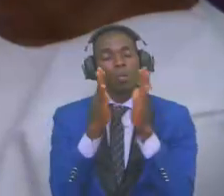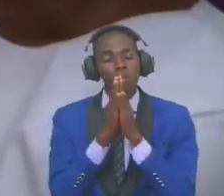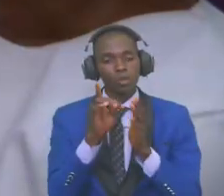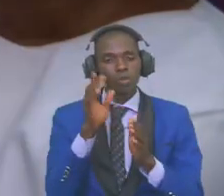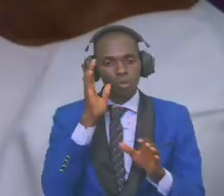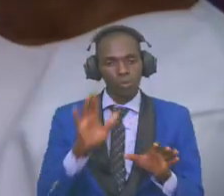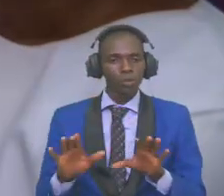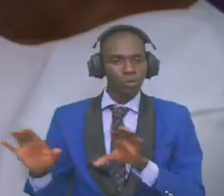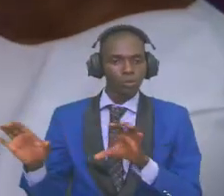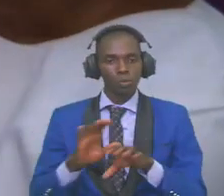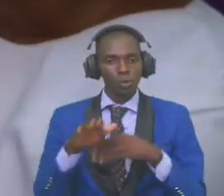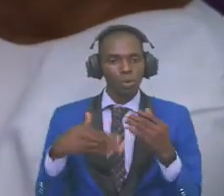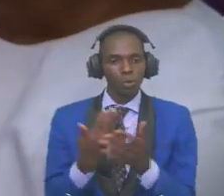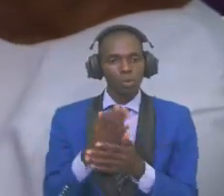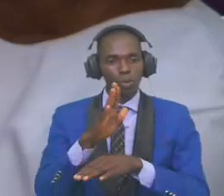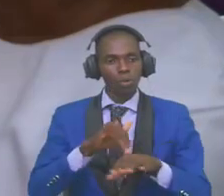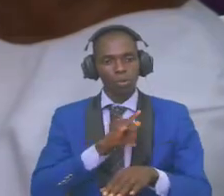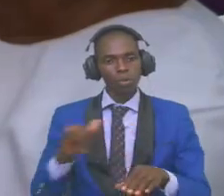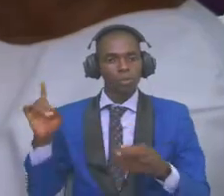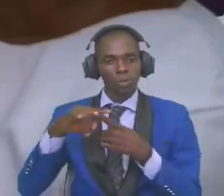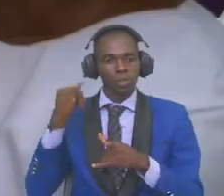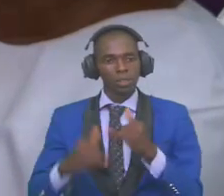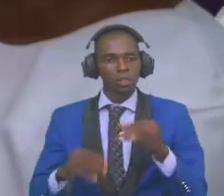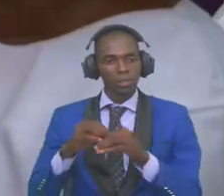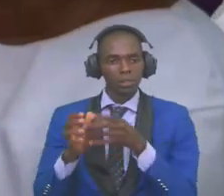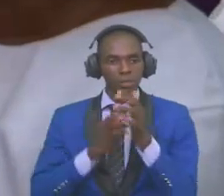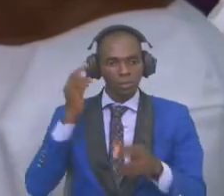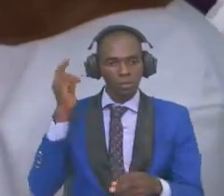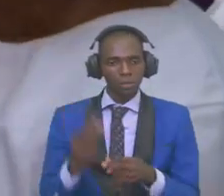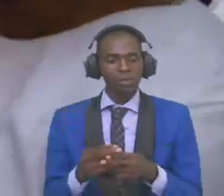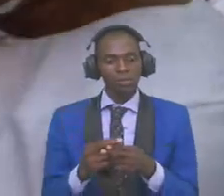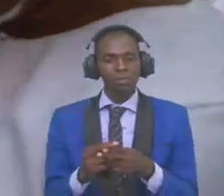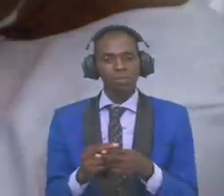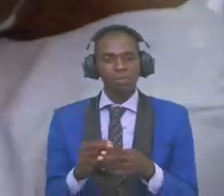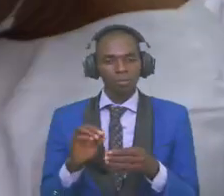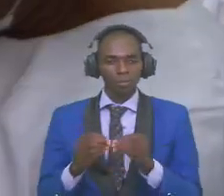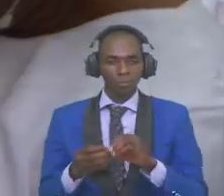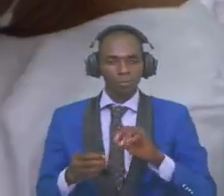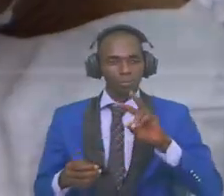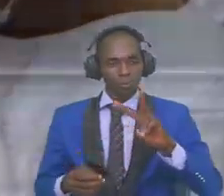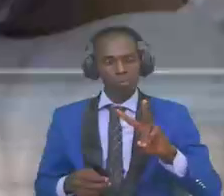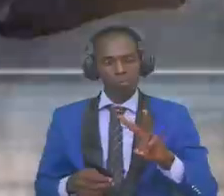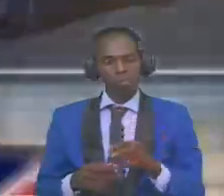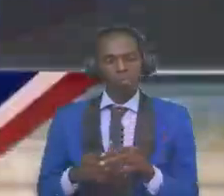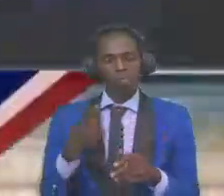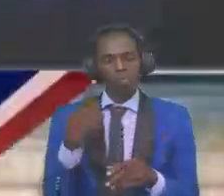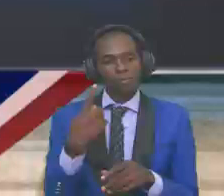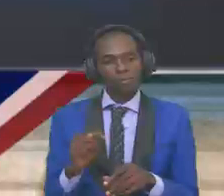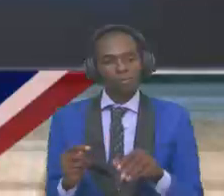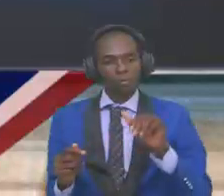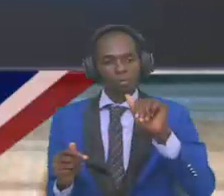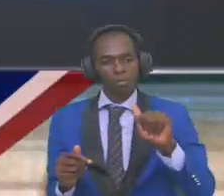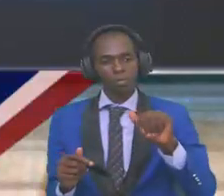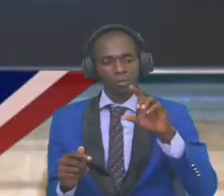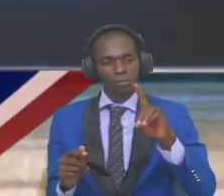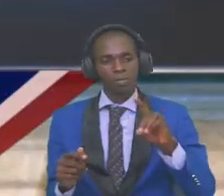calling in Jesus' name. Number two is the admiration of